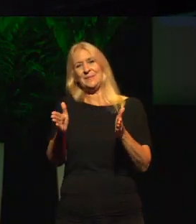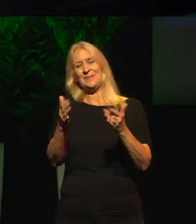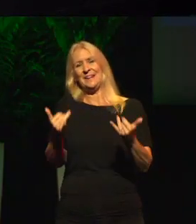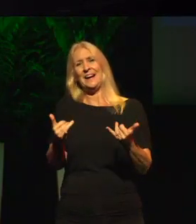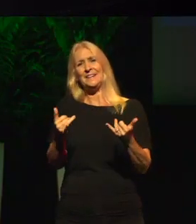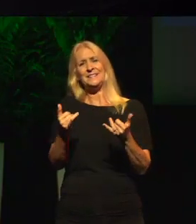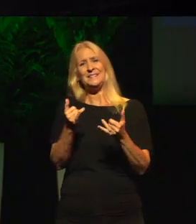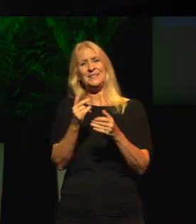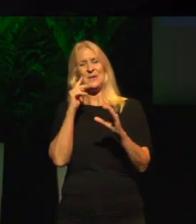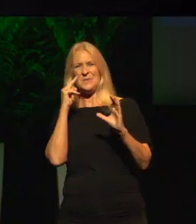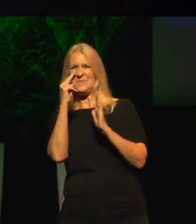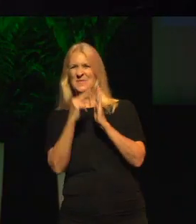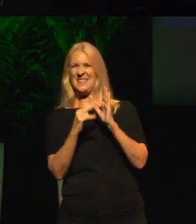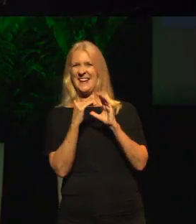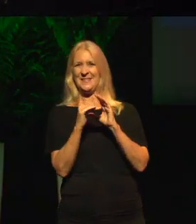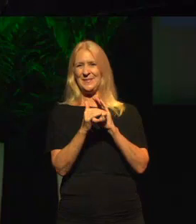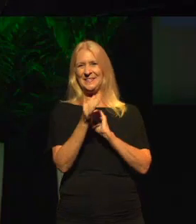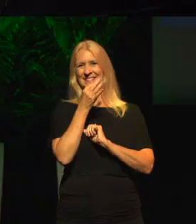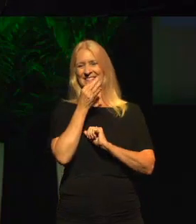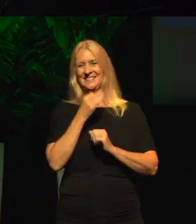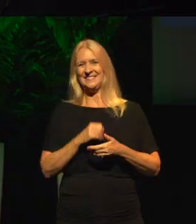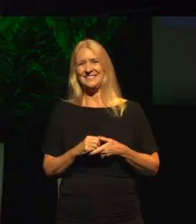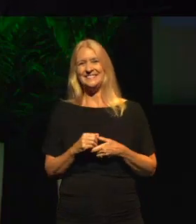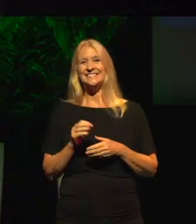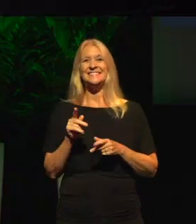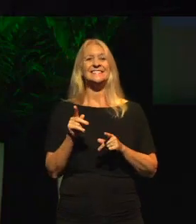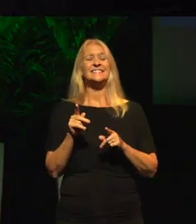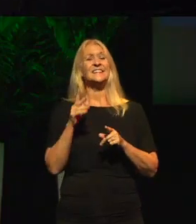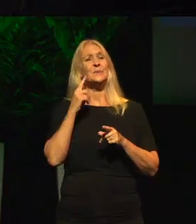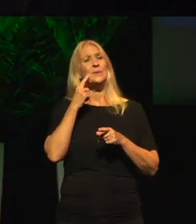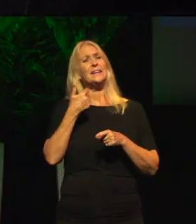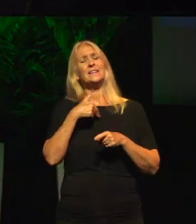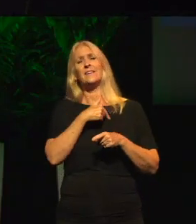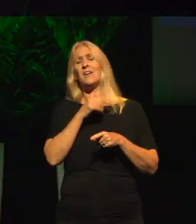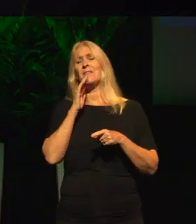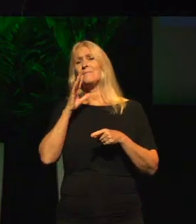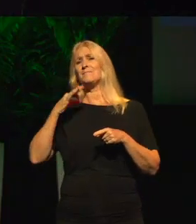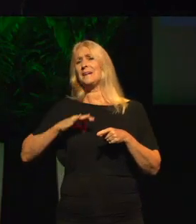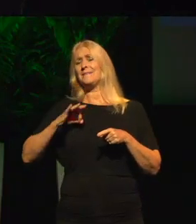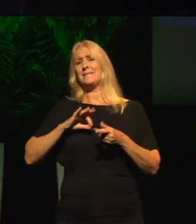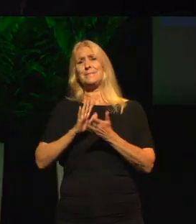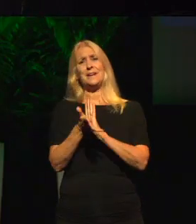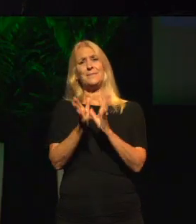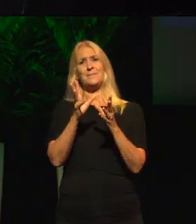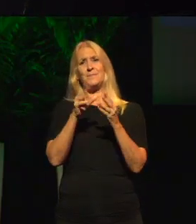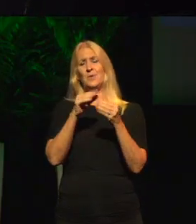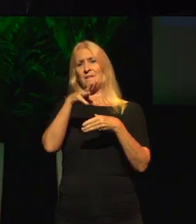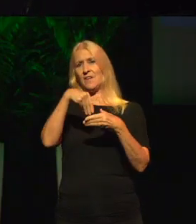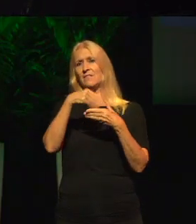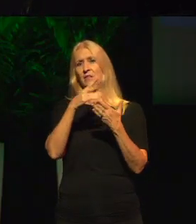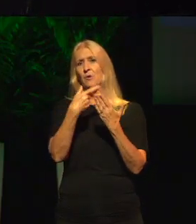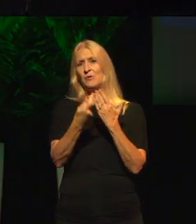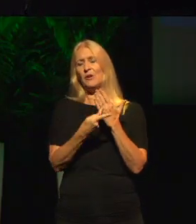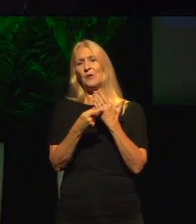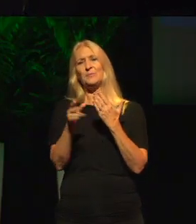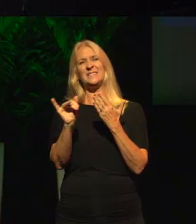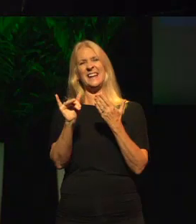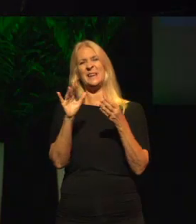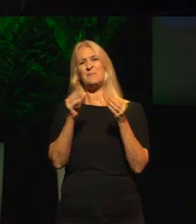on the lookout for that information, and we can all benefit from getting more involved in this program and in our